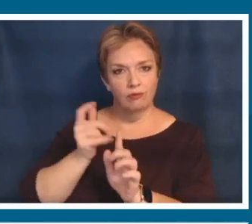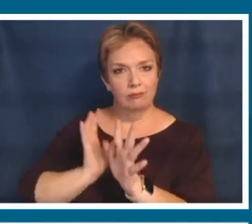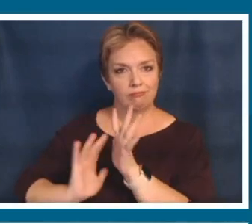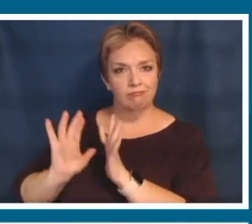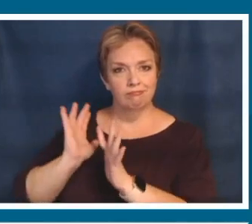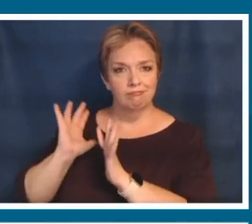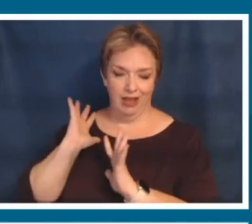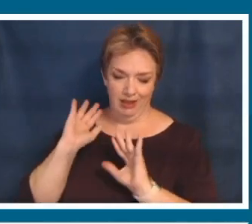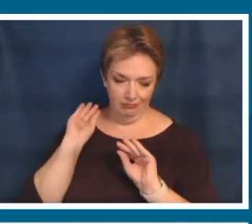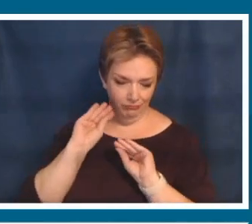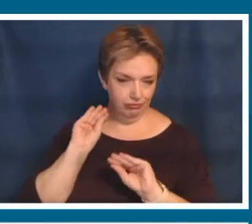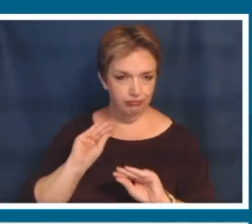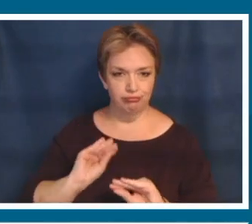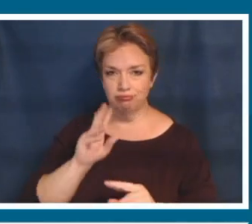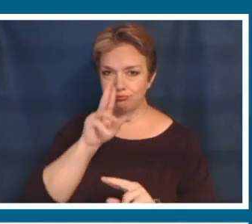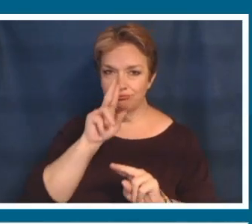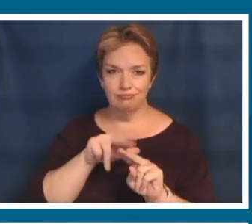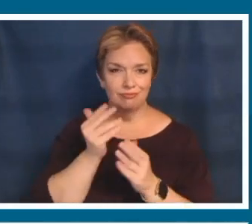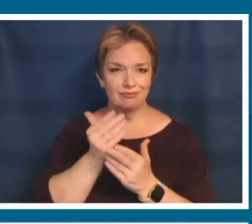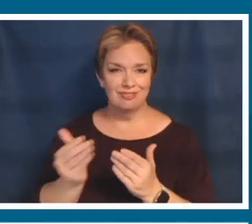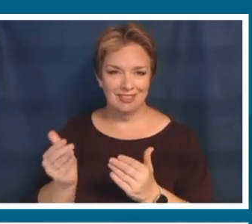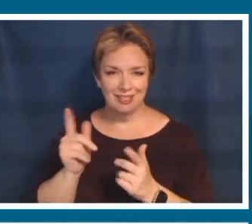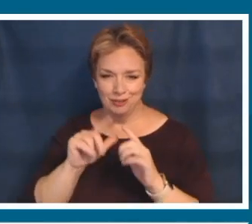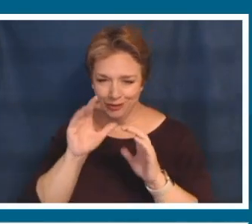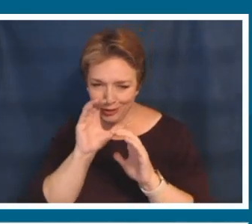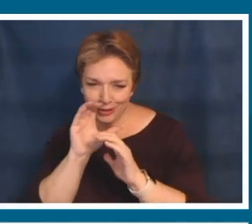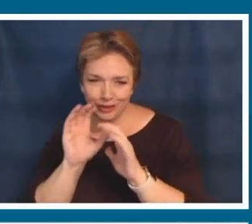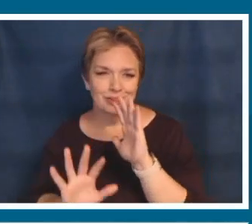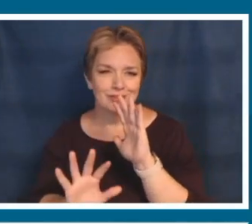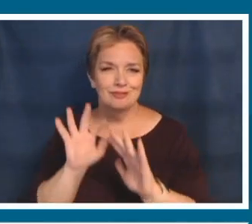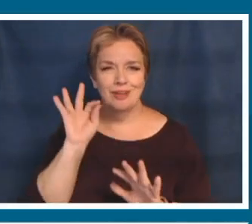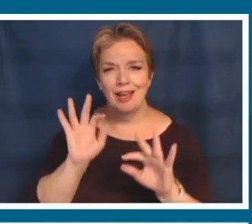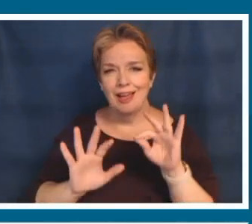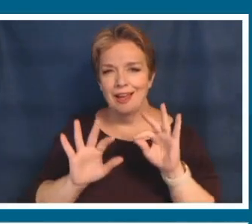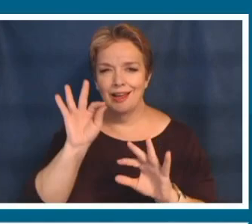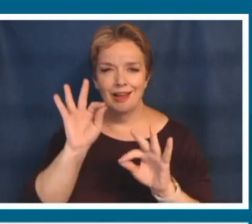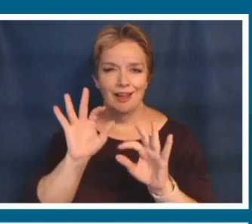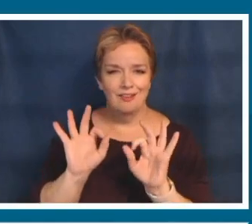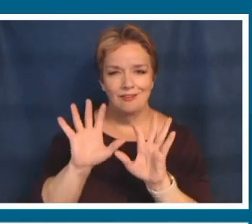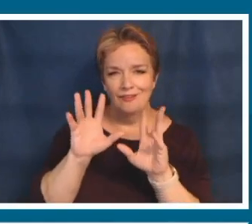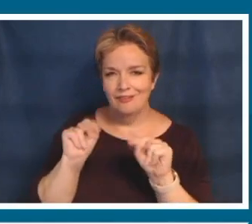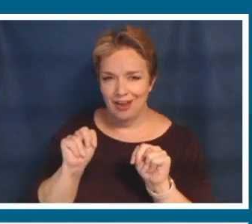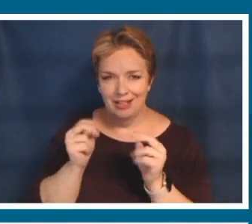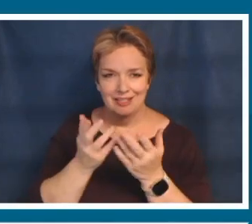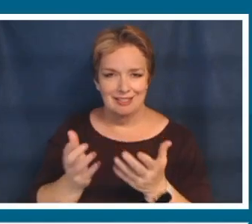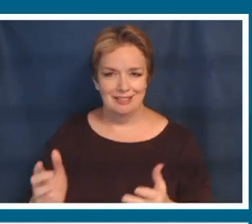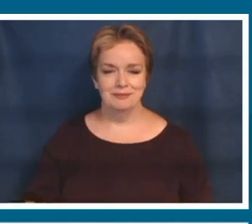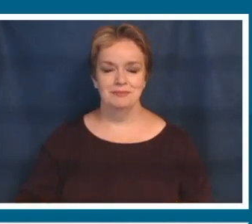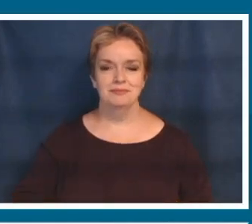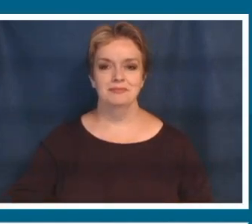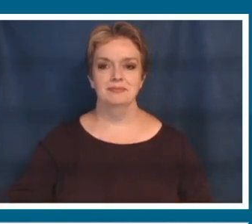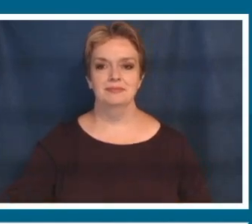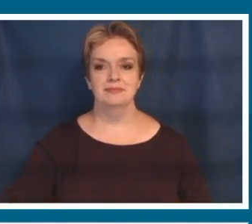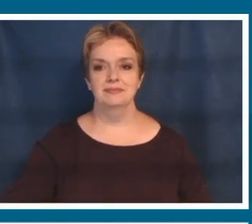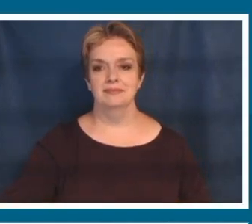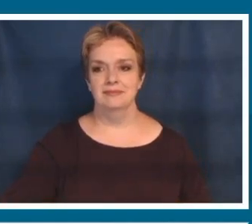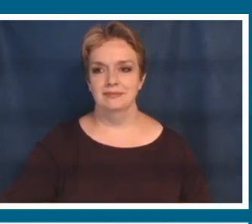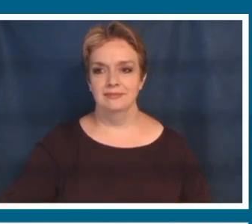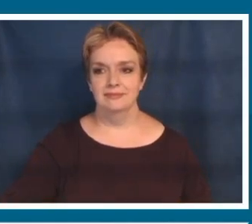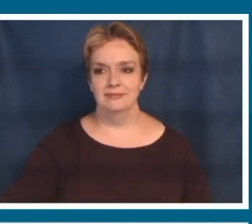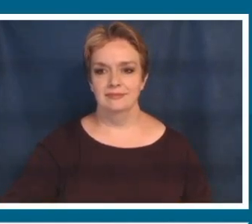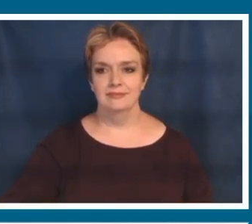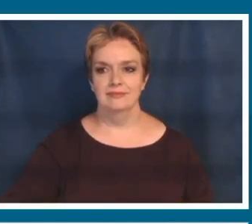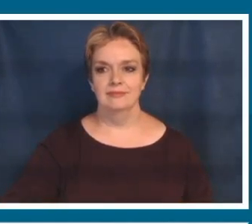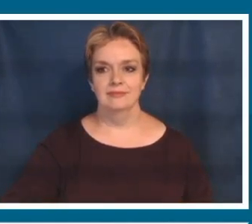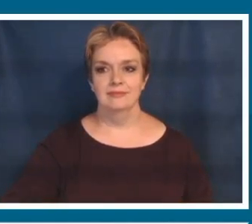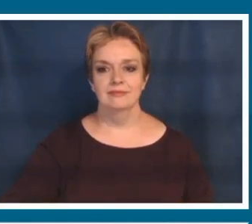fun features, search features, and pull up all sorts of fun things as a result. But I have a picture here of Mabel Lee. You'll